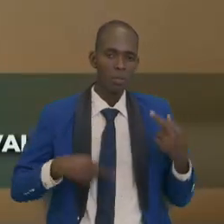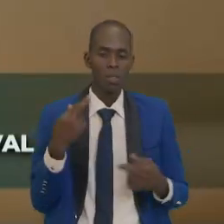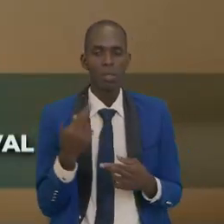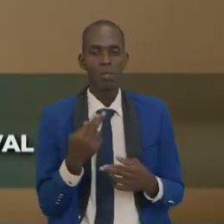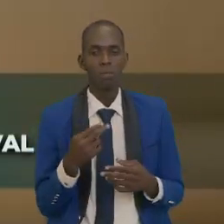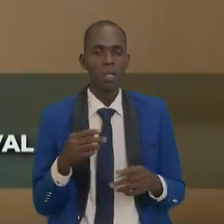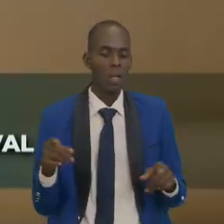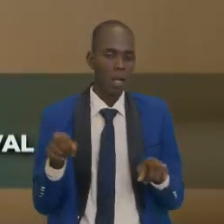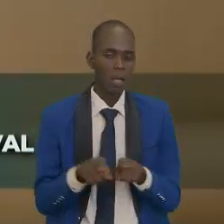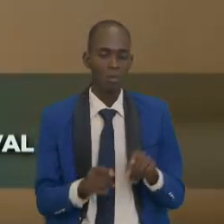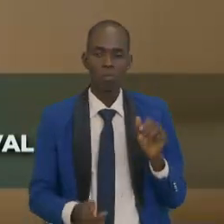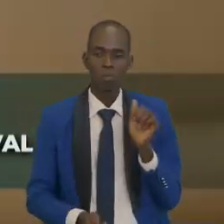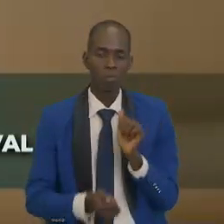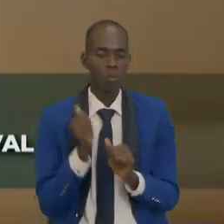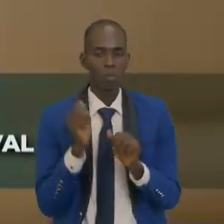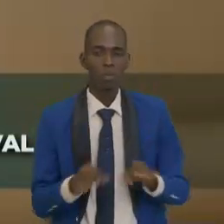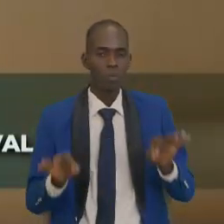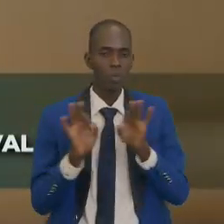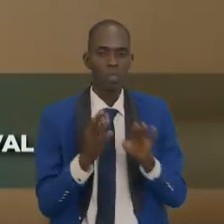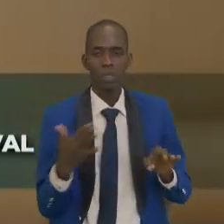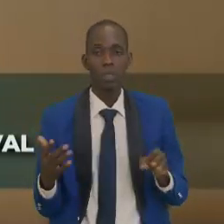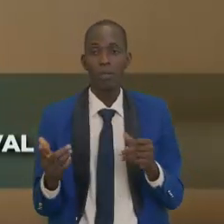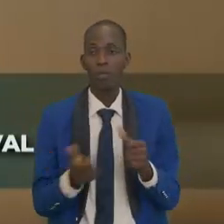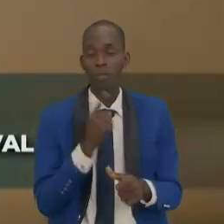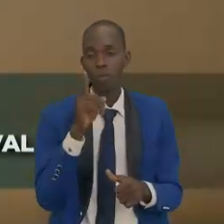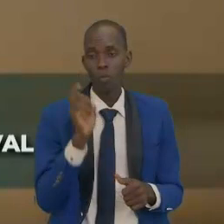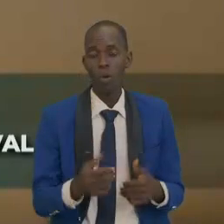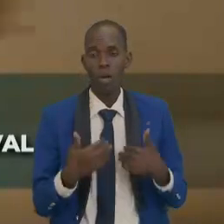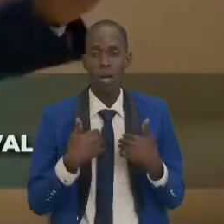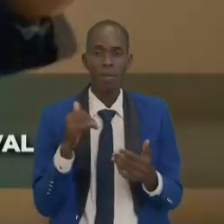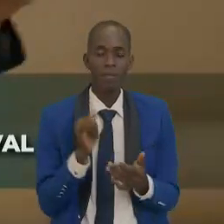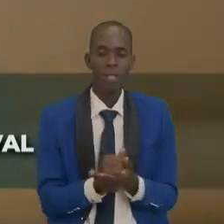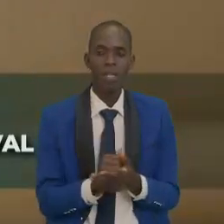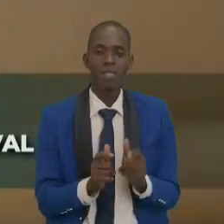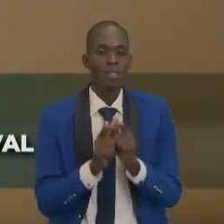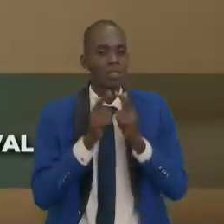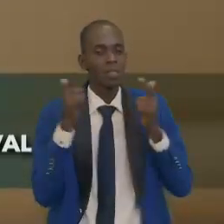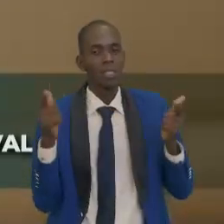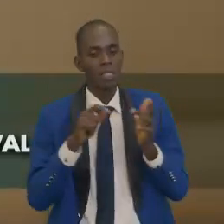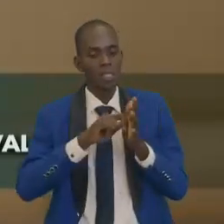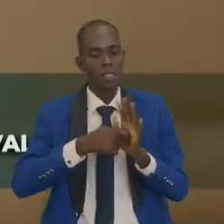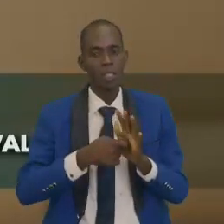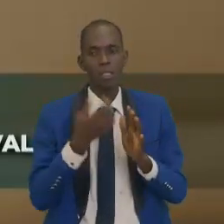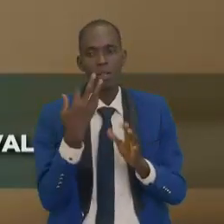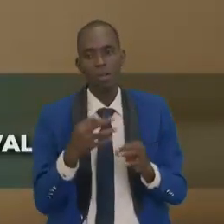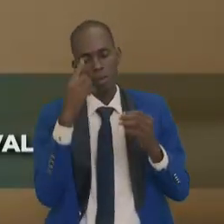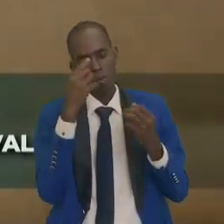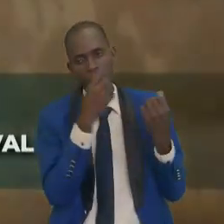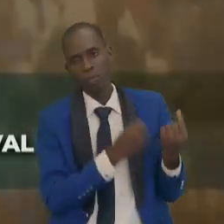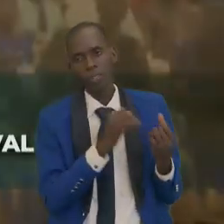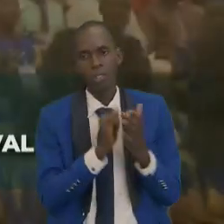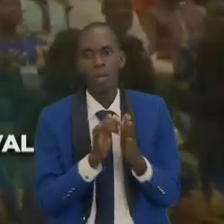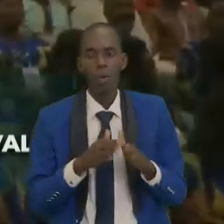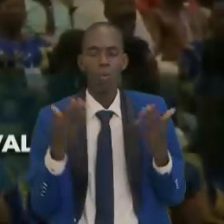force there must be the master key of faith that opens every door before you